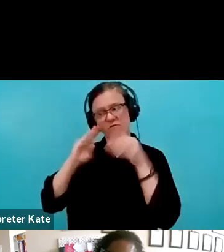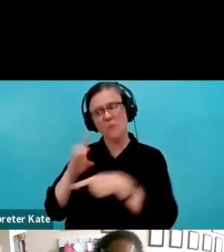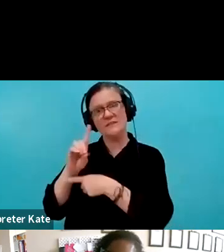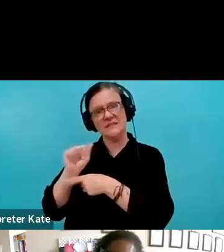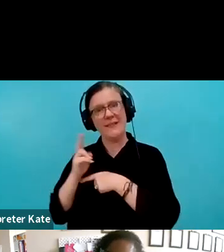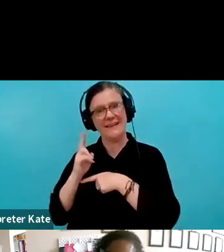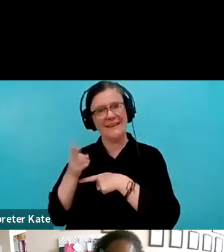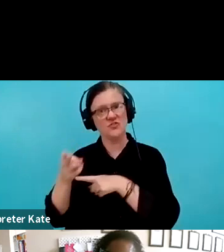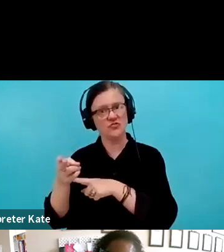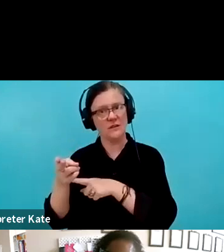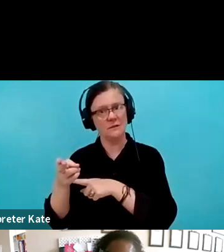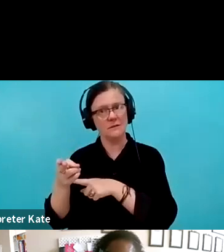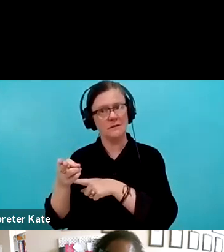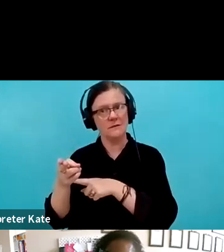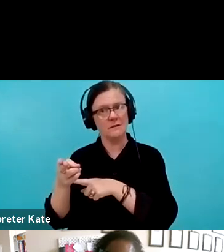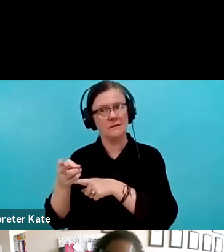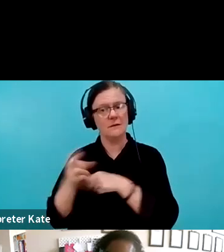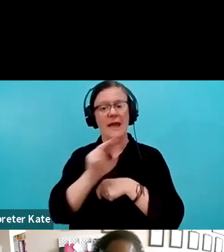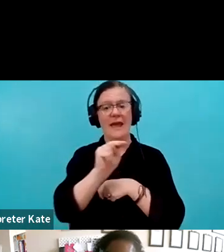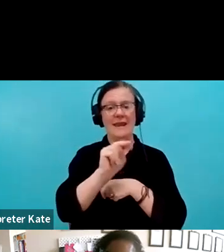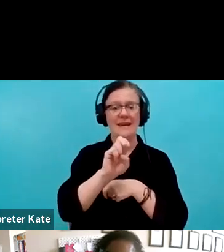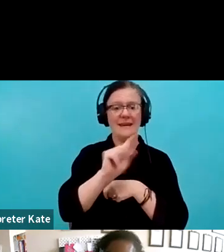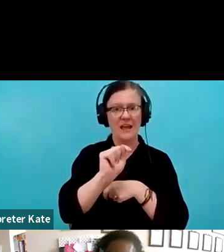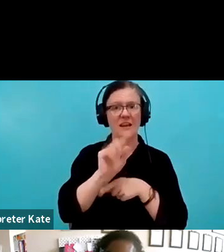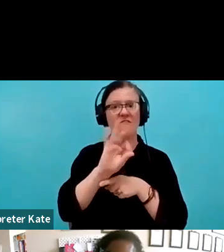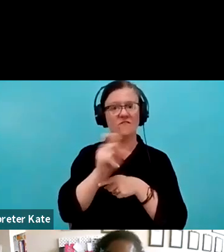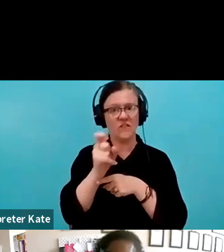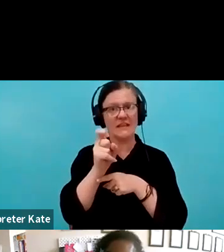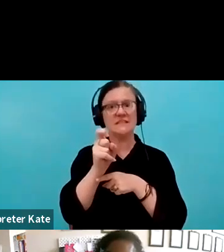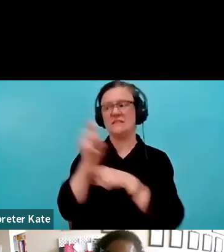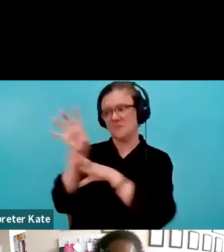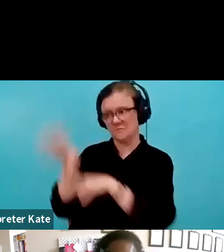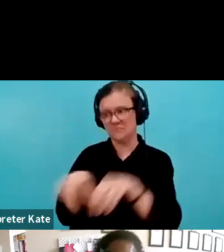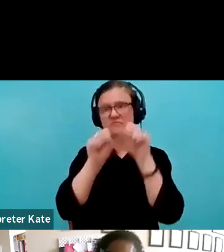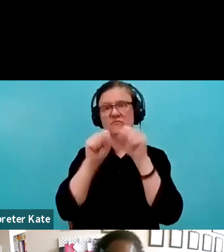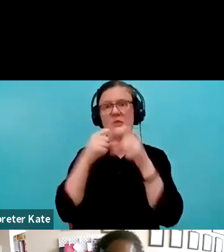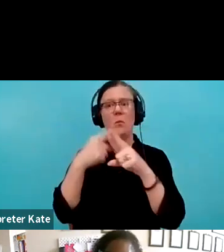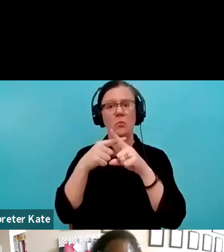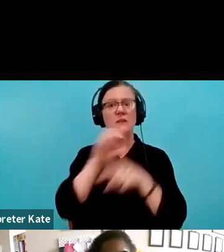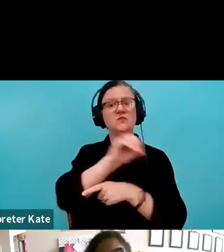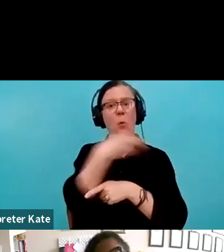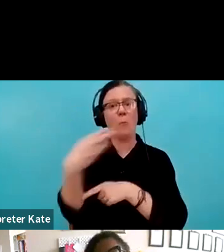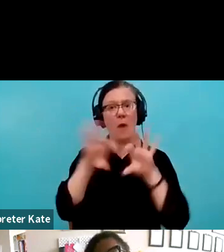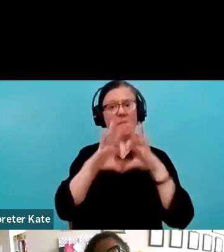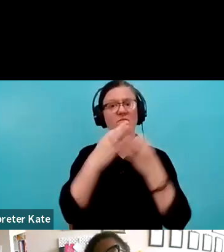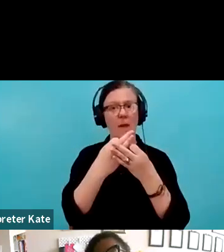been, picked up by Netflix and executive produced by the Obamas, and just sort